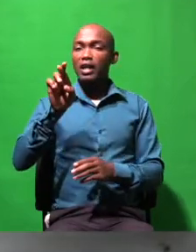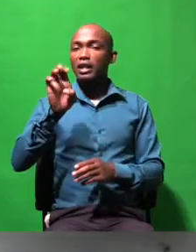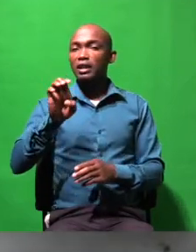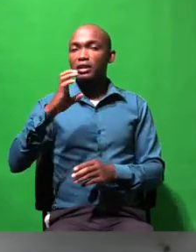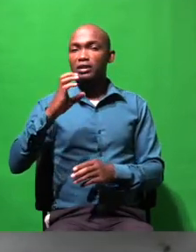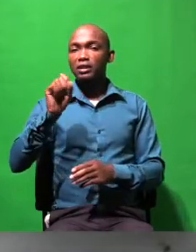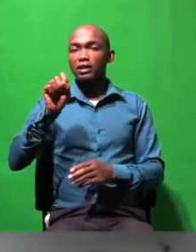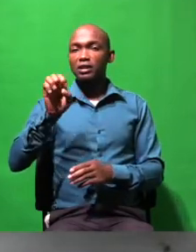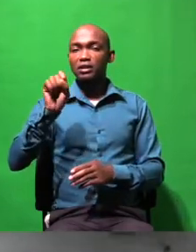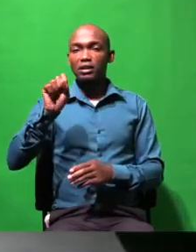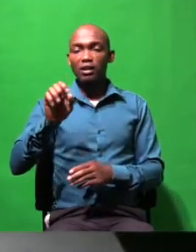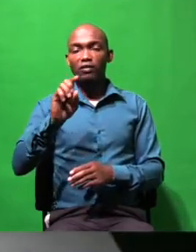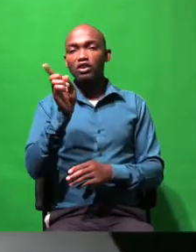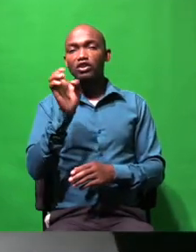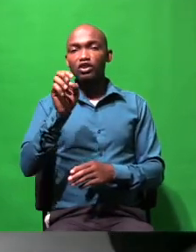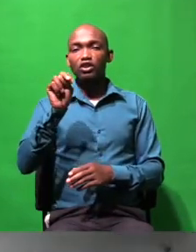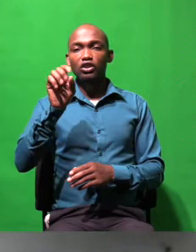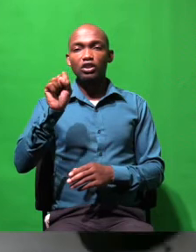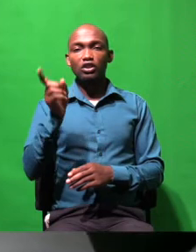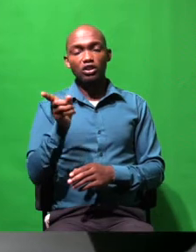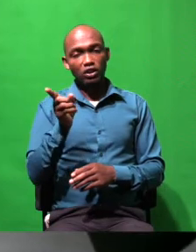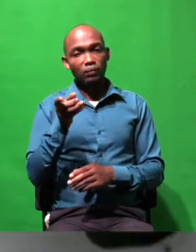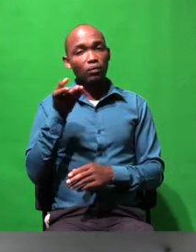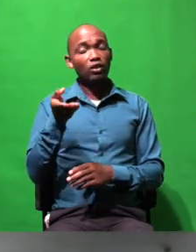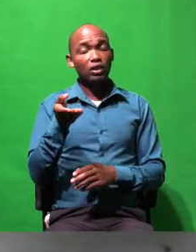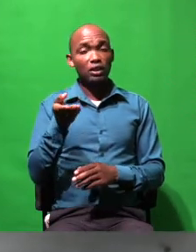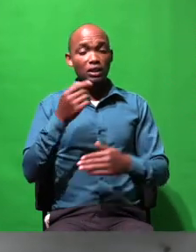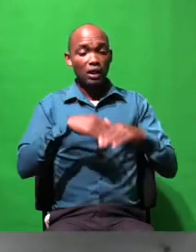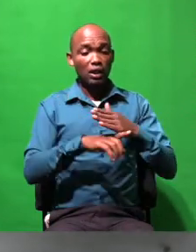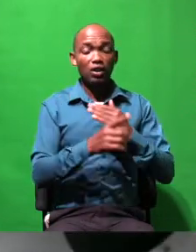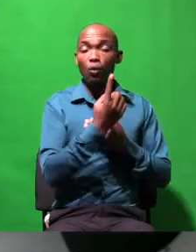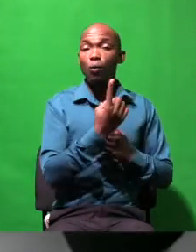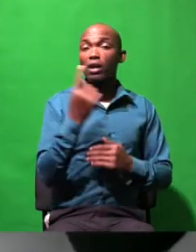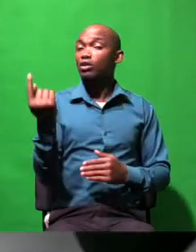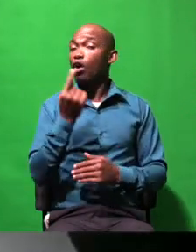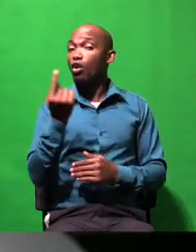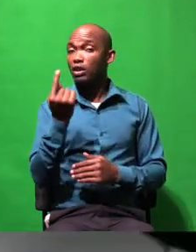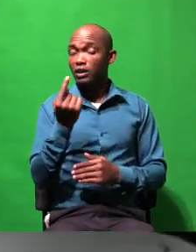If recessive gene carried on the X chromosome 1 only,